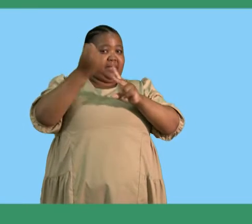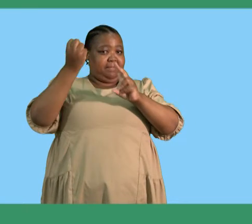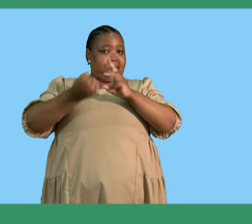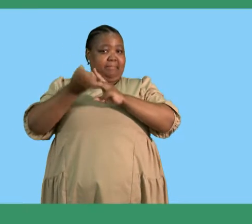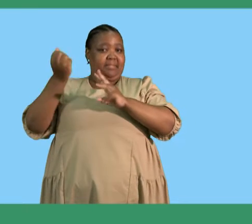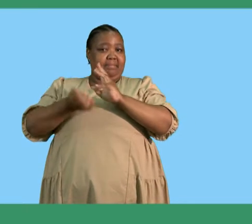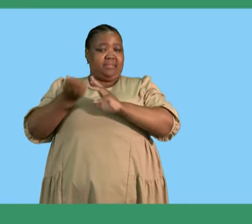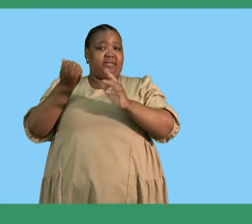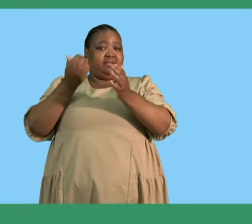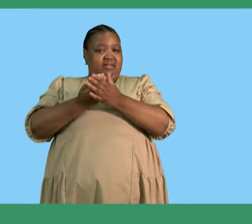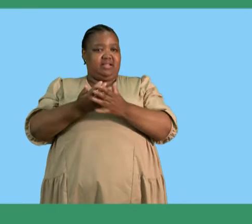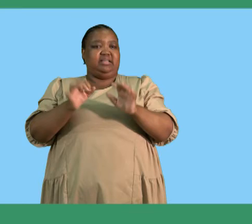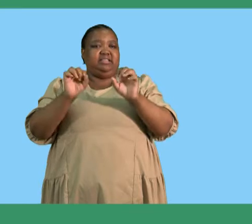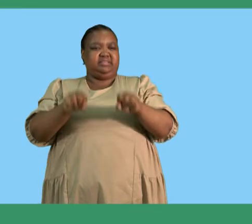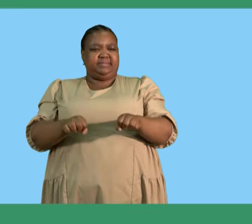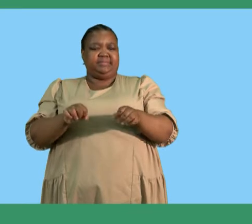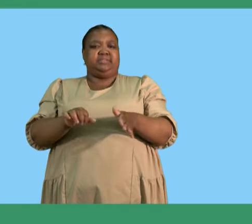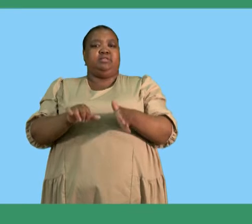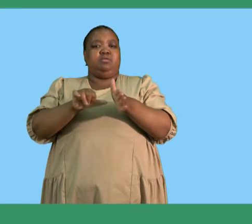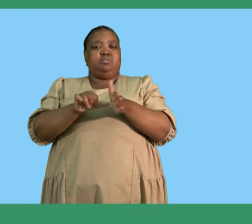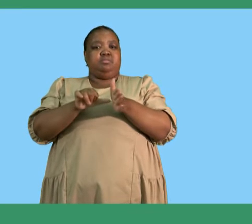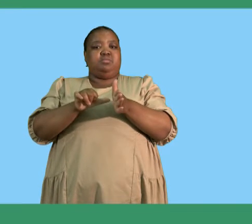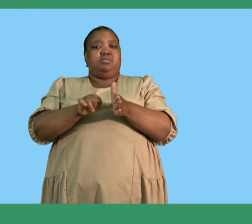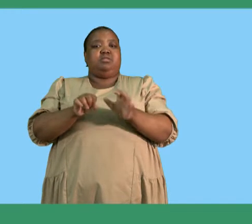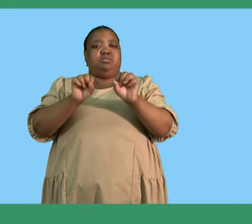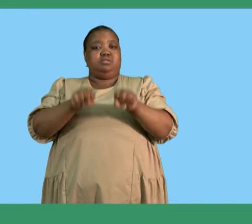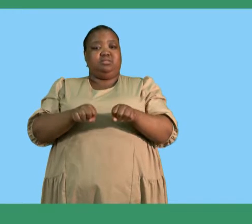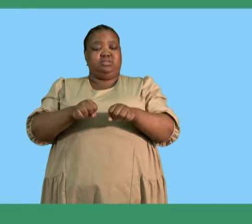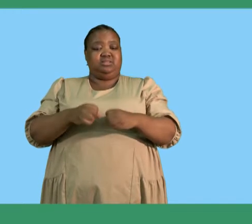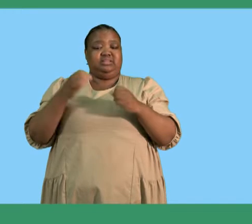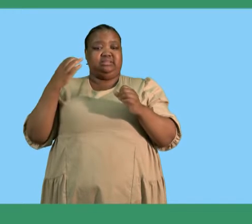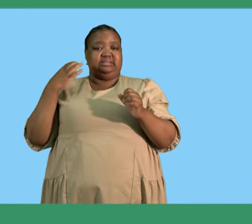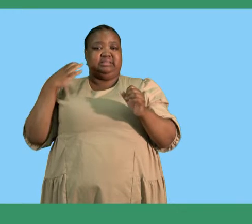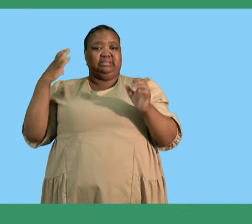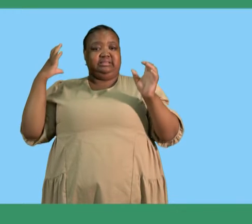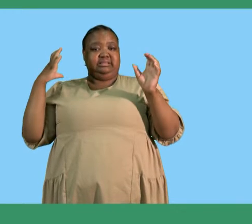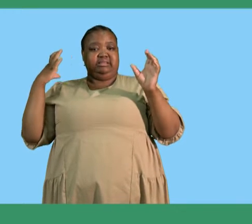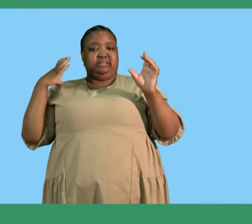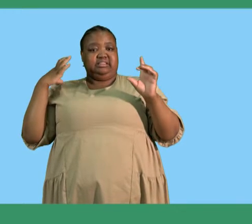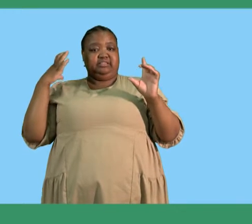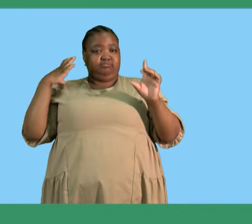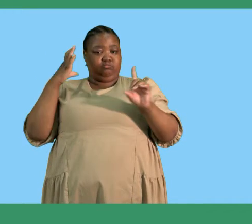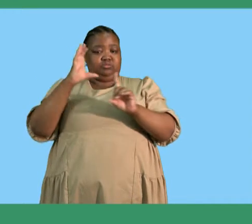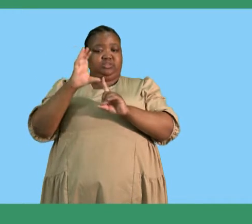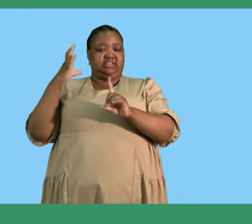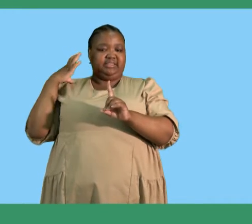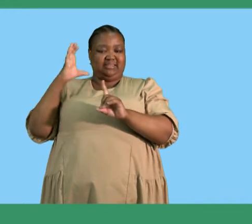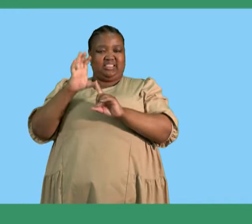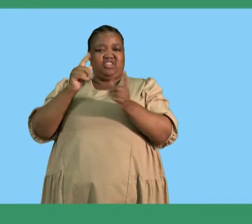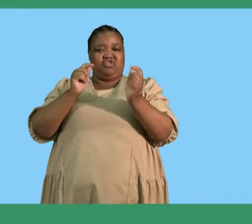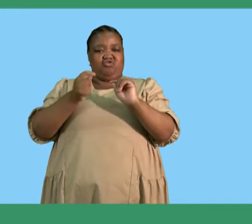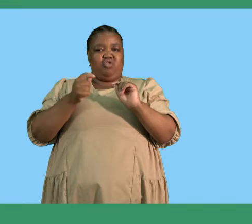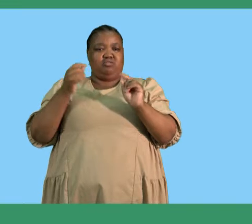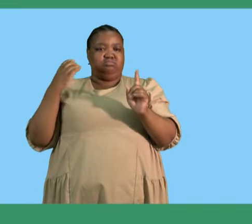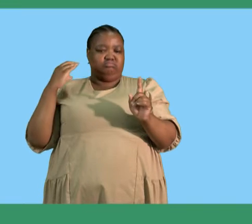be also able, very importantly, to divide your tasks into smaller tasks so